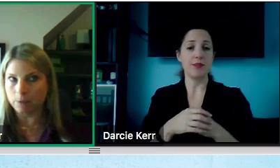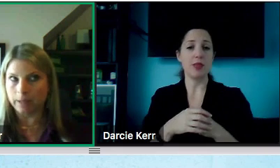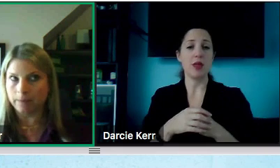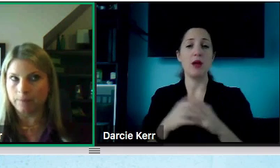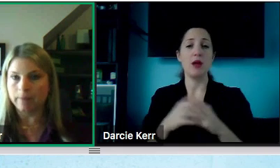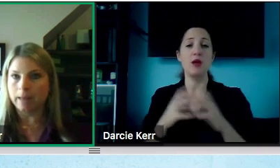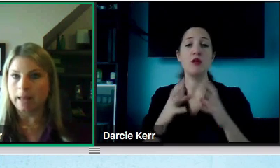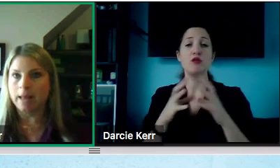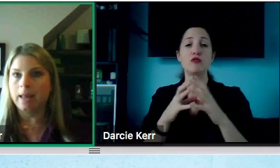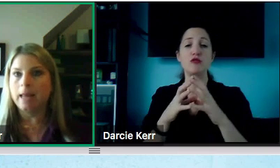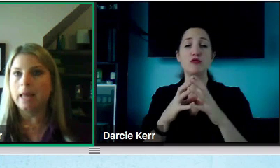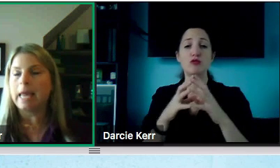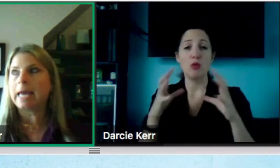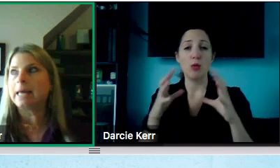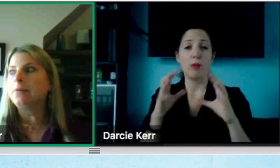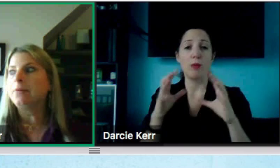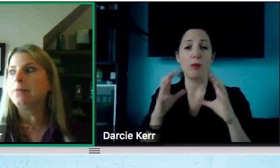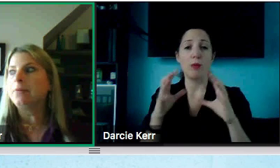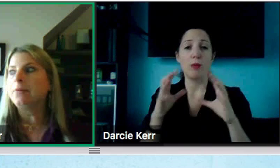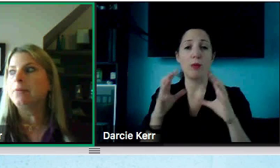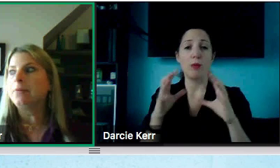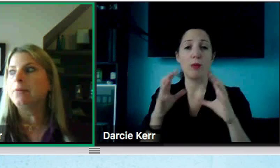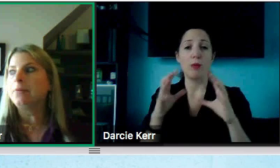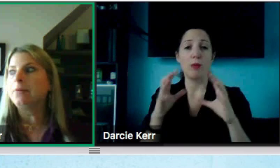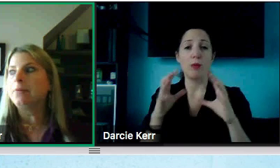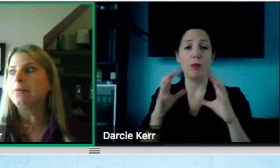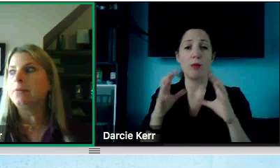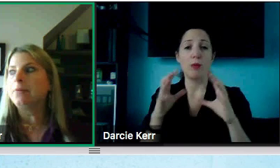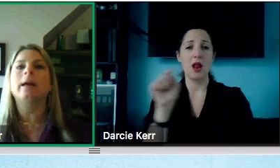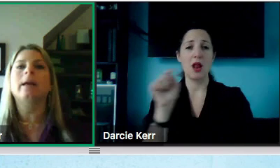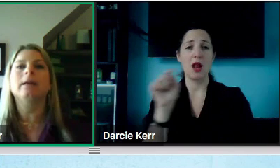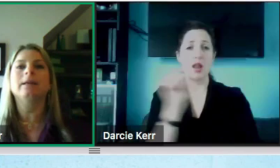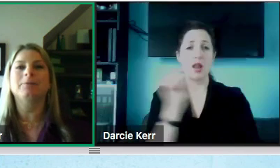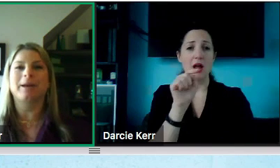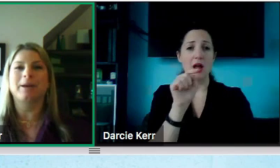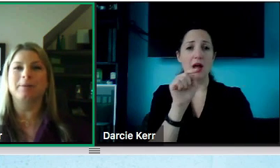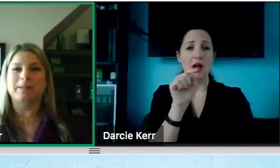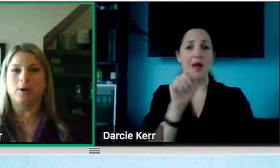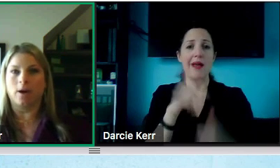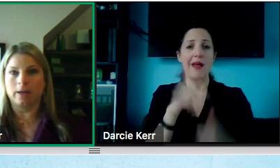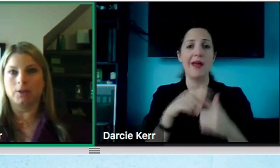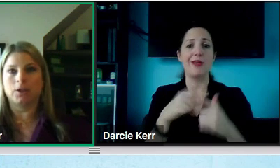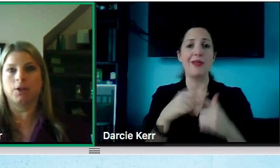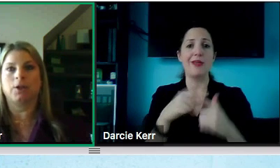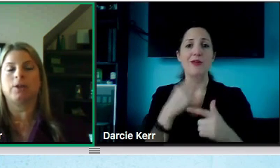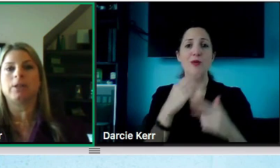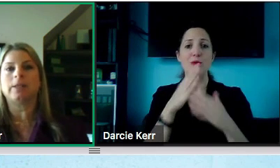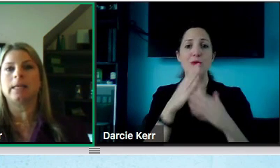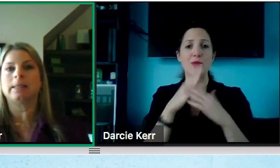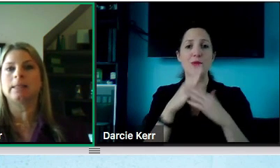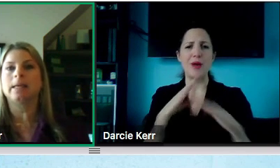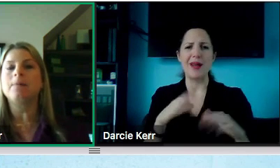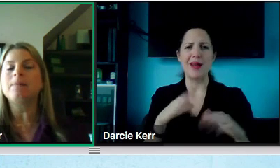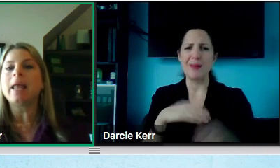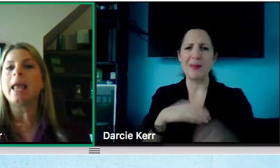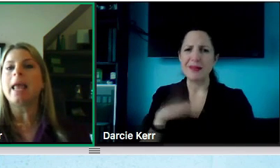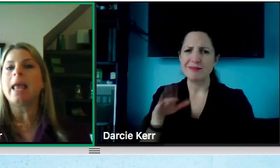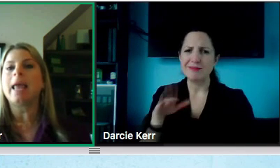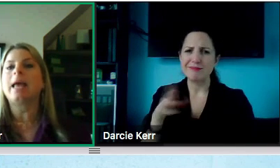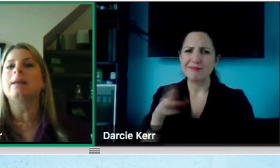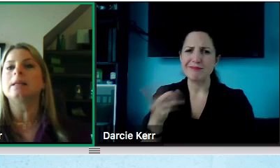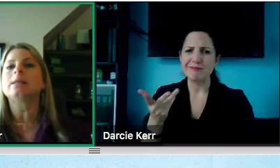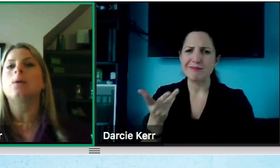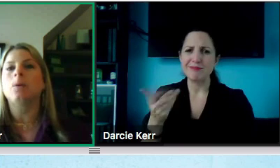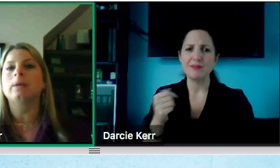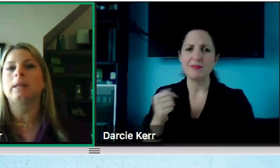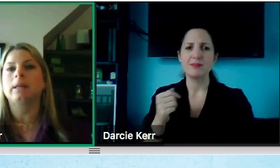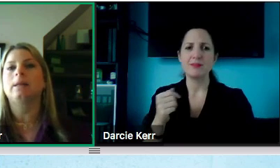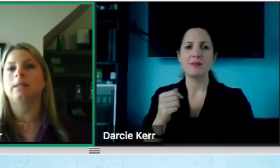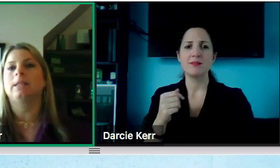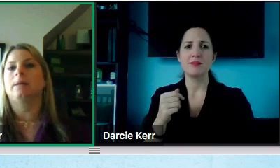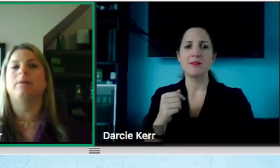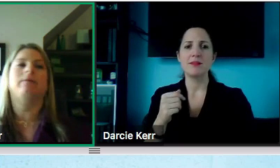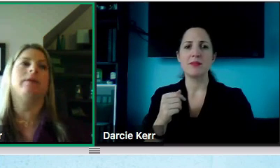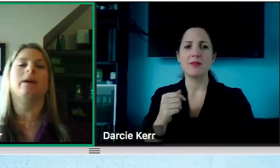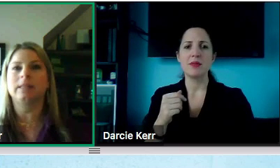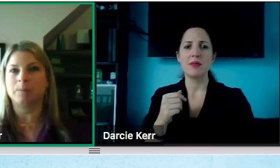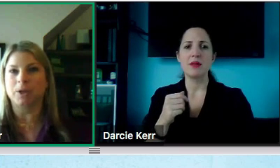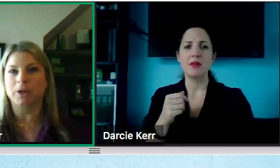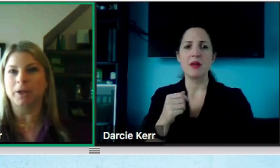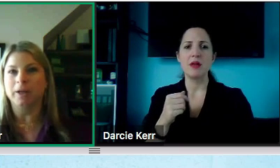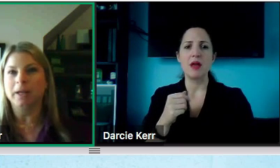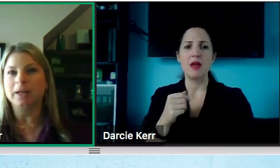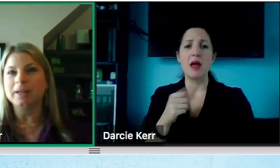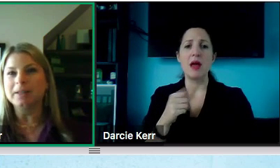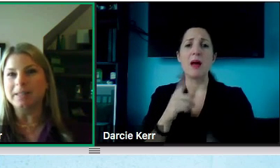there, Anne-Marie. And then her voice got quiet when I was talking to her, and she says, and it's only the tip of